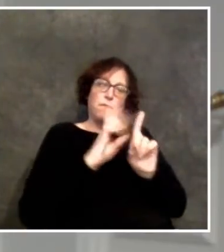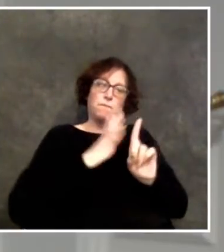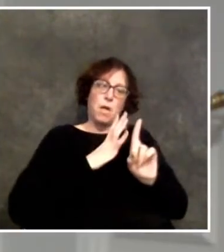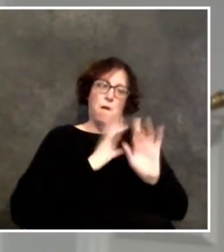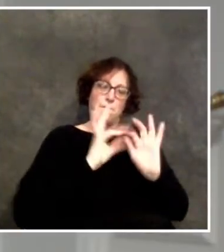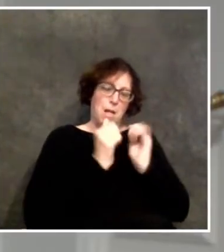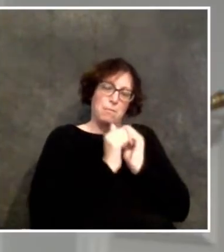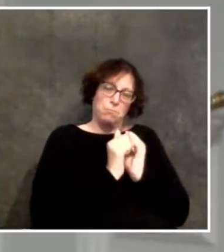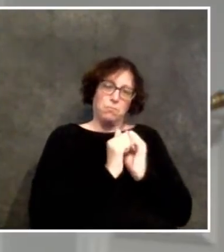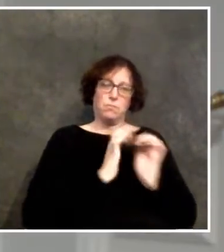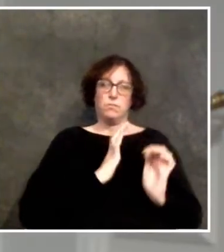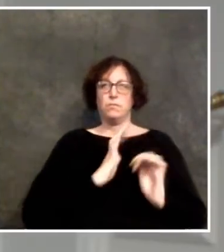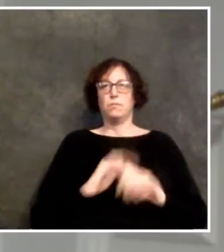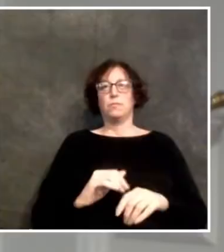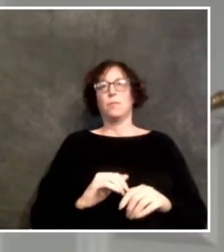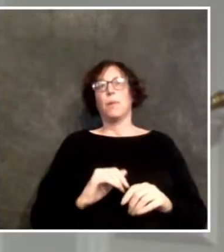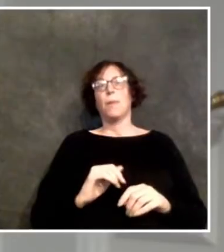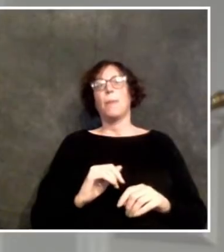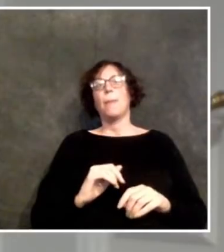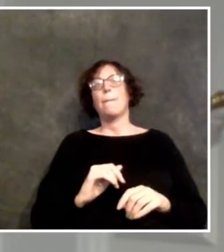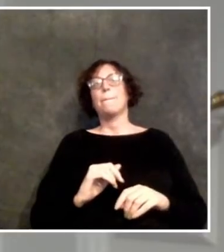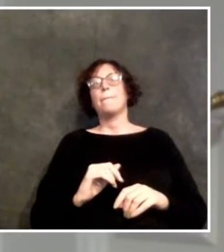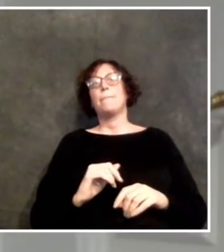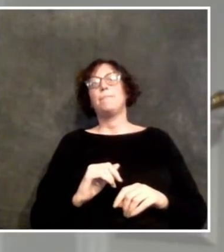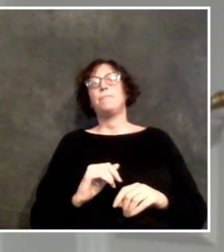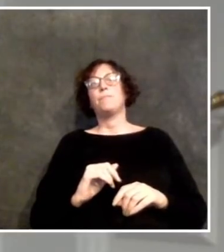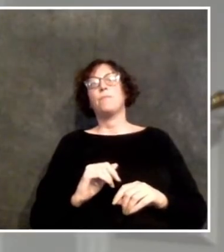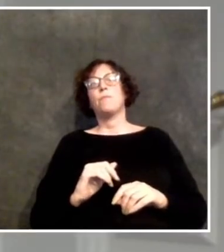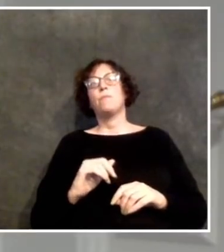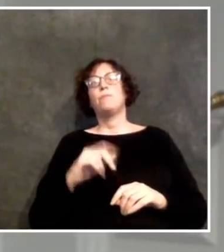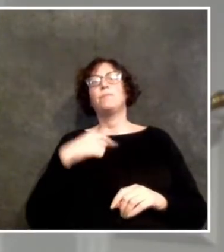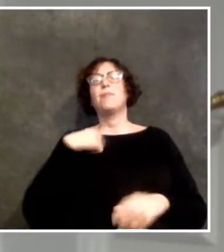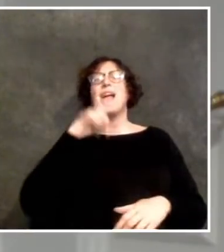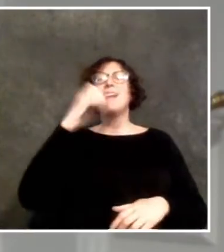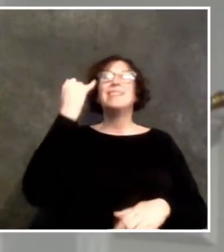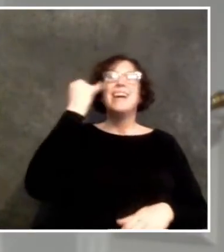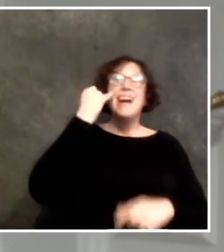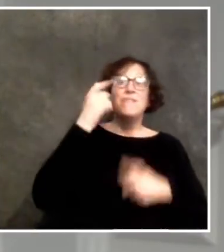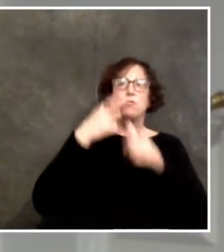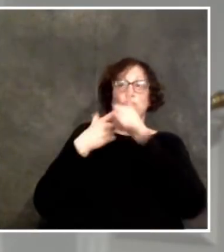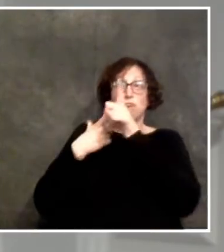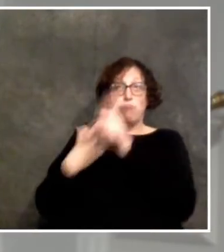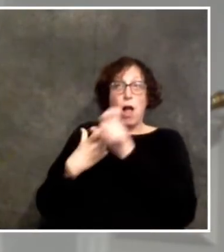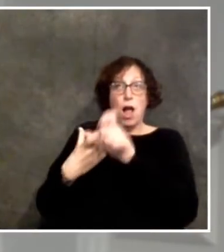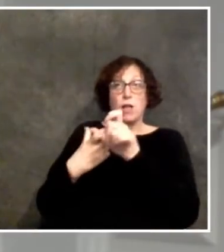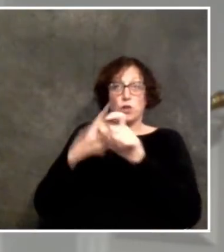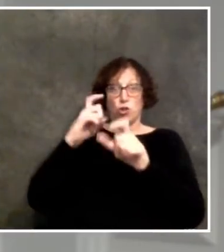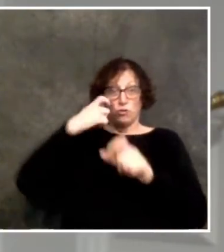feet of distance between themselves and everyone else, there's no need to wear a face covering.